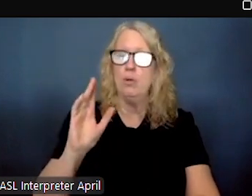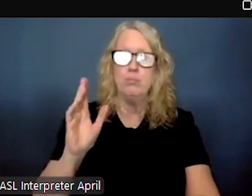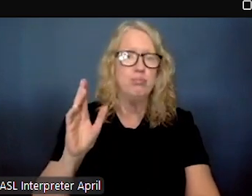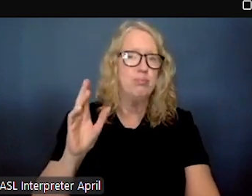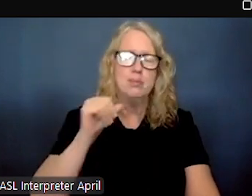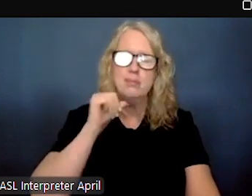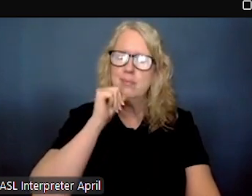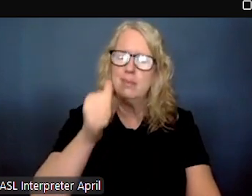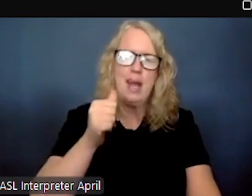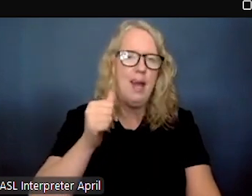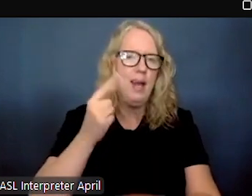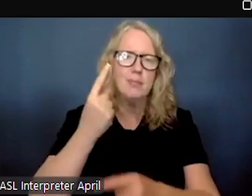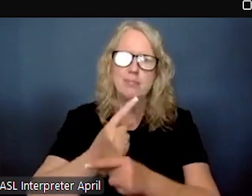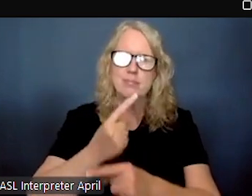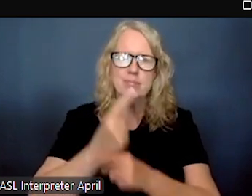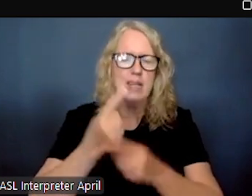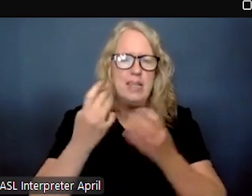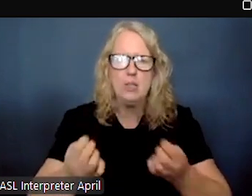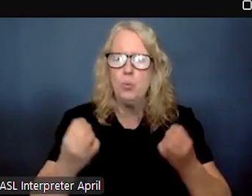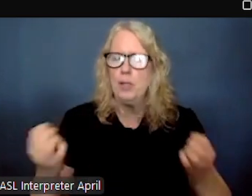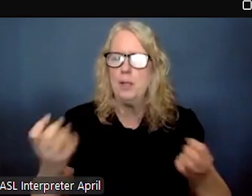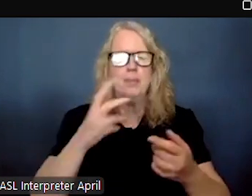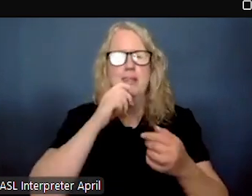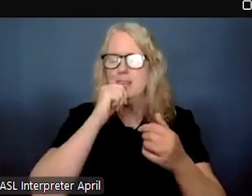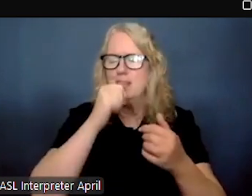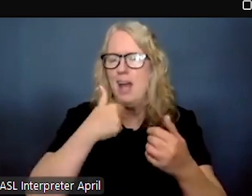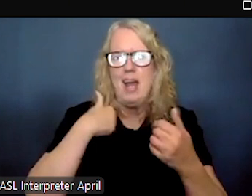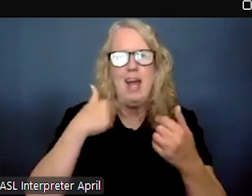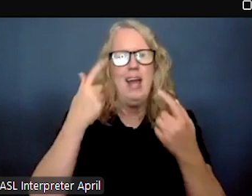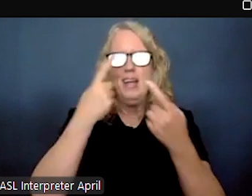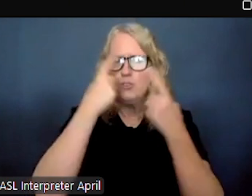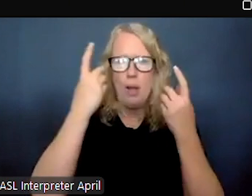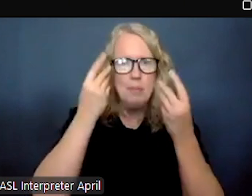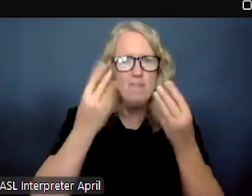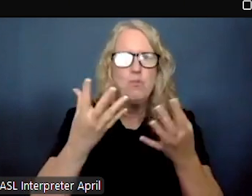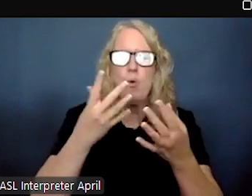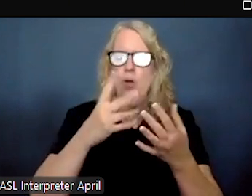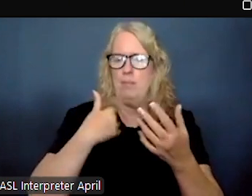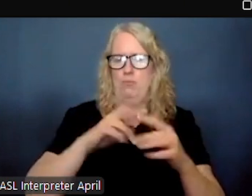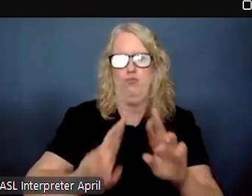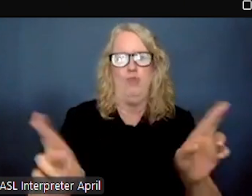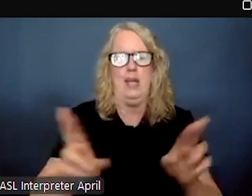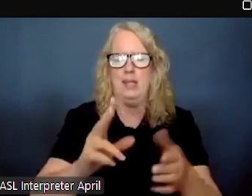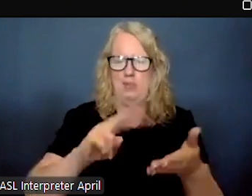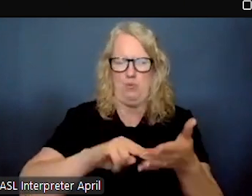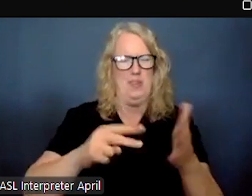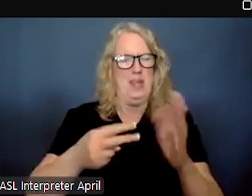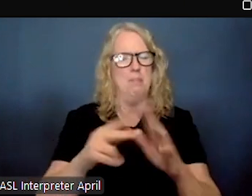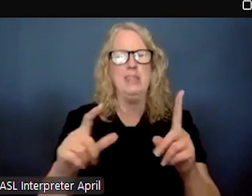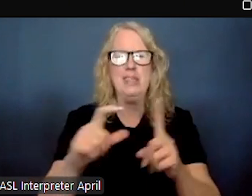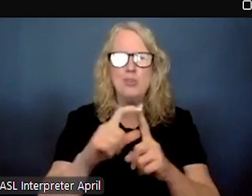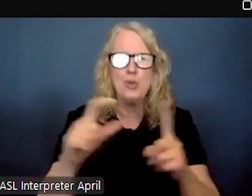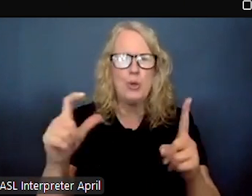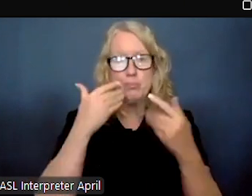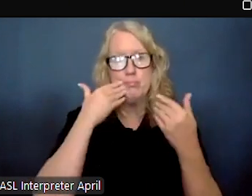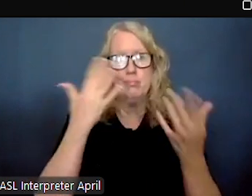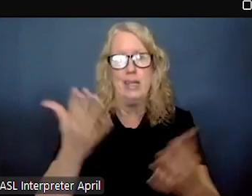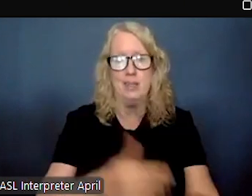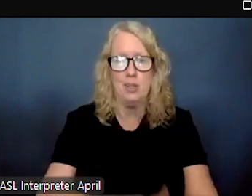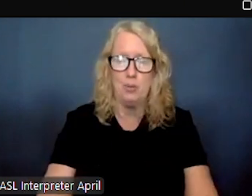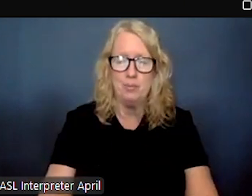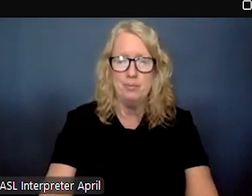ill-equipped, right? Not at all trauma informed, and no one even understood what those kind of terms meant.